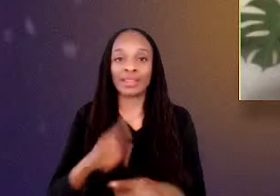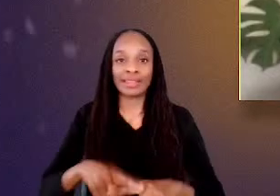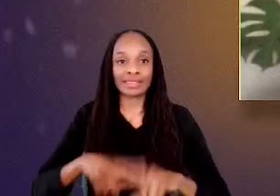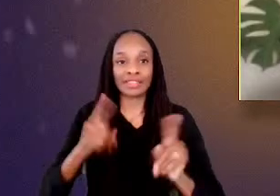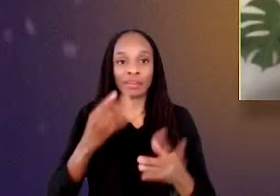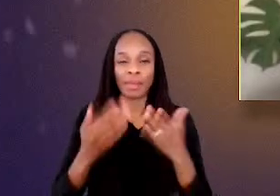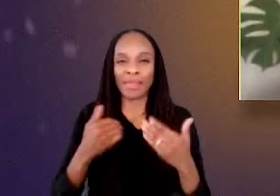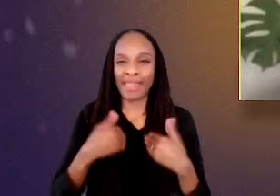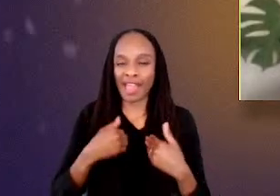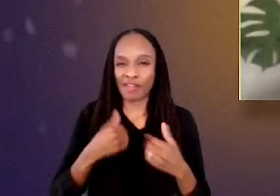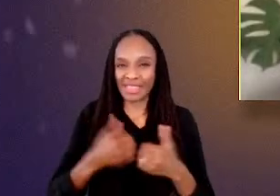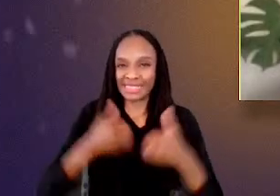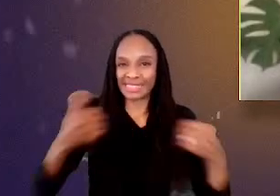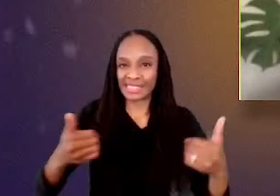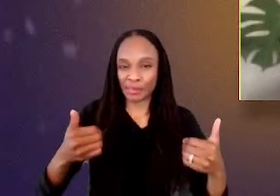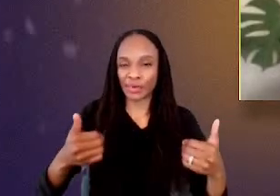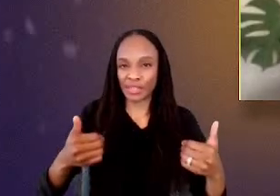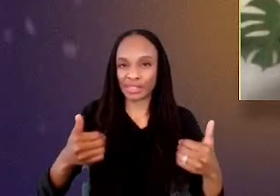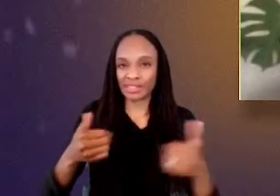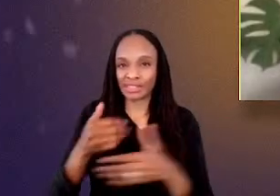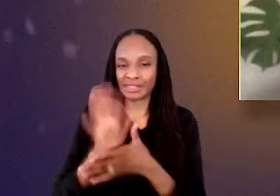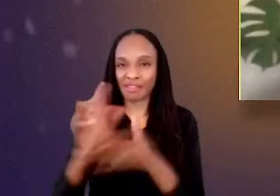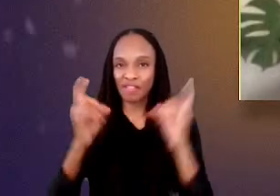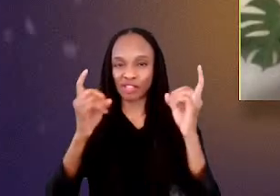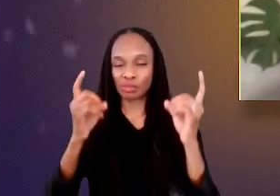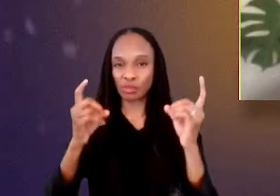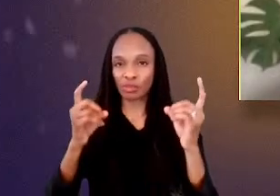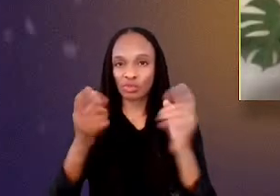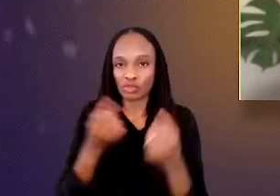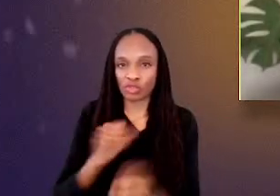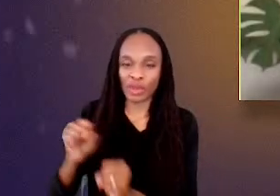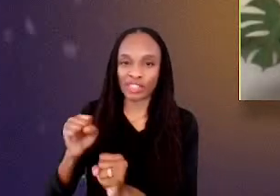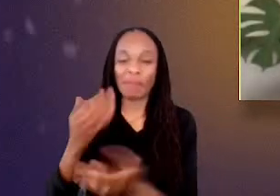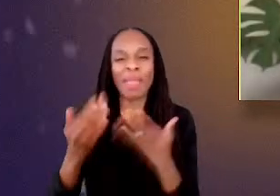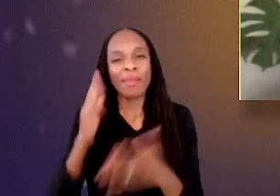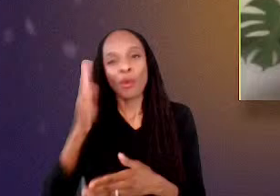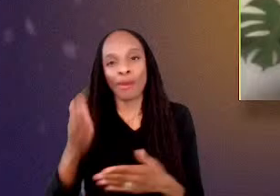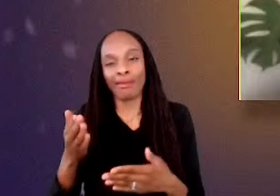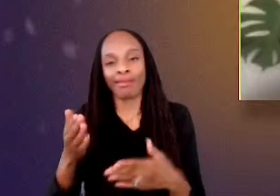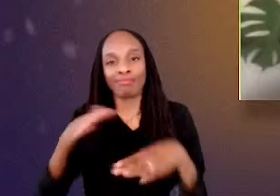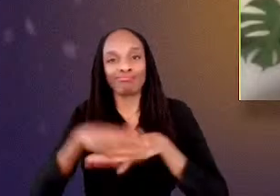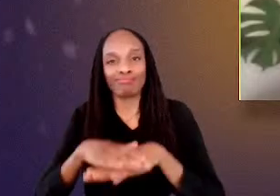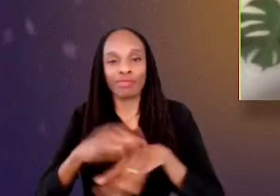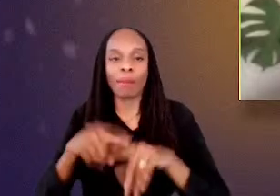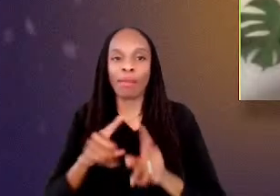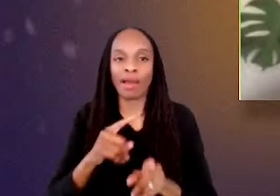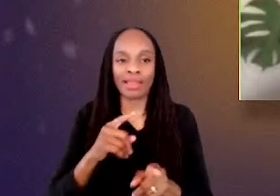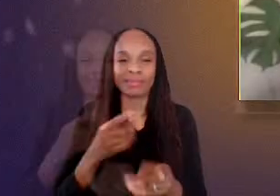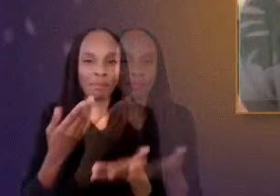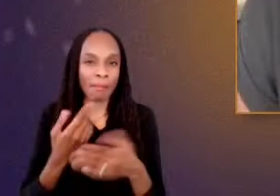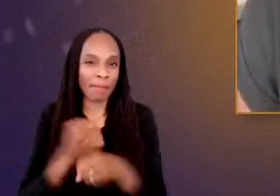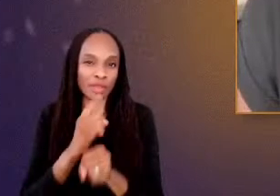festival strategy for each film that may overlap, but isn't like your whole festival strategy for each film is exactly the same.